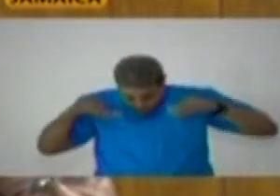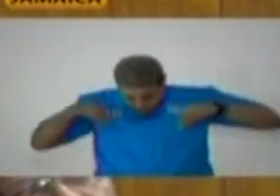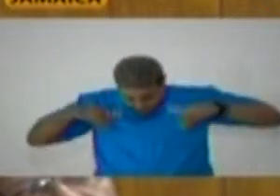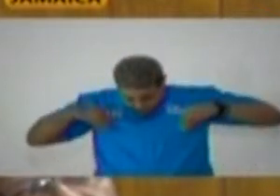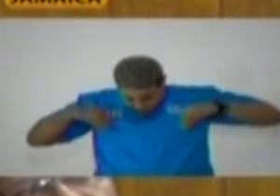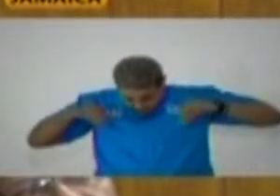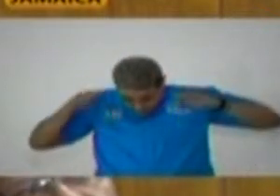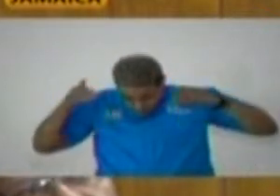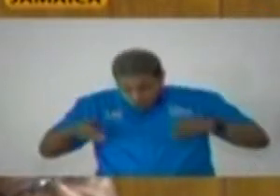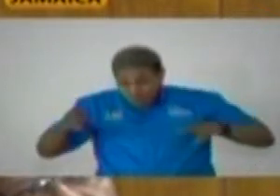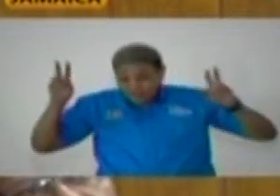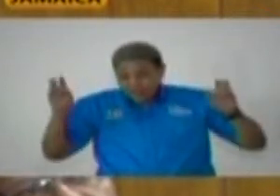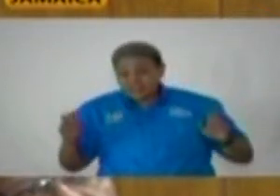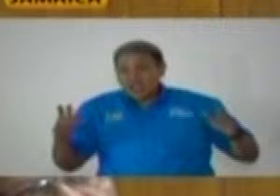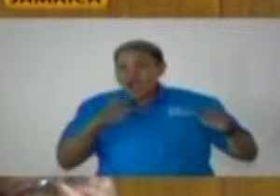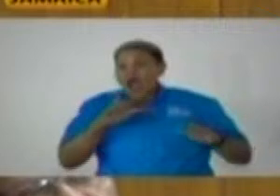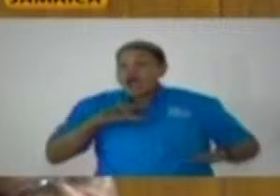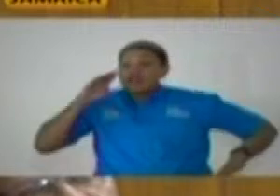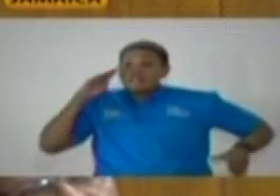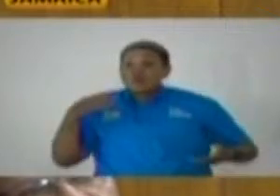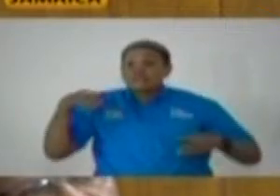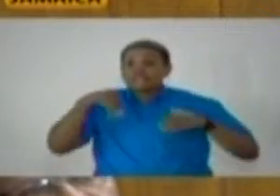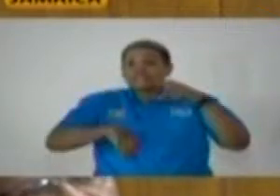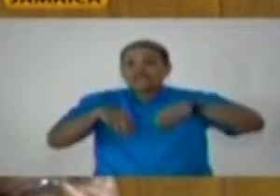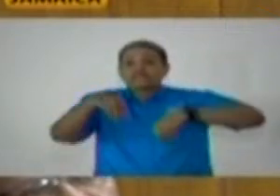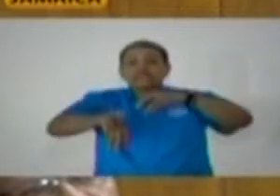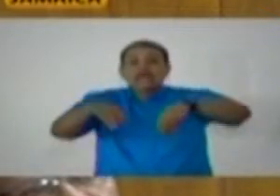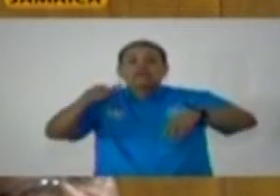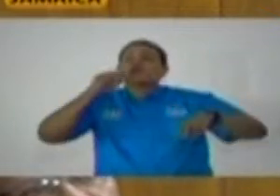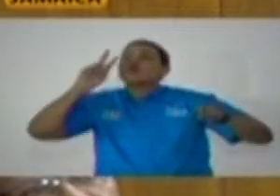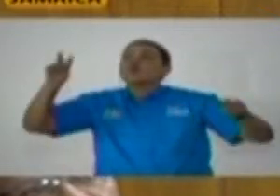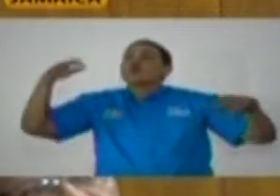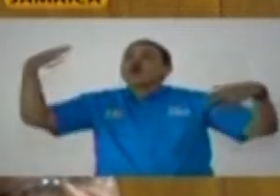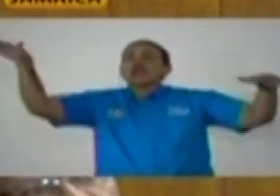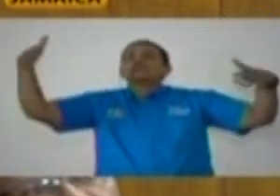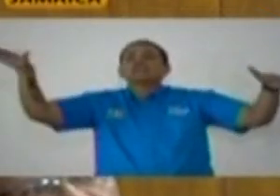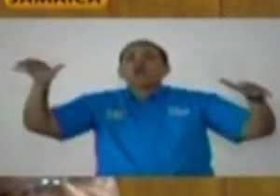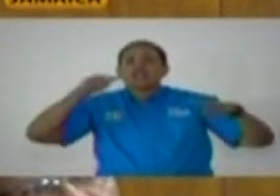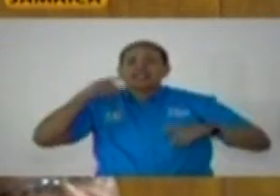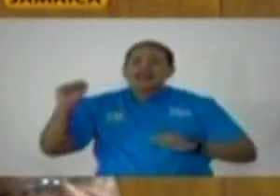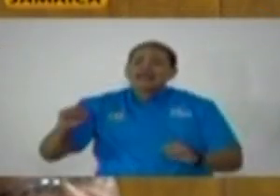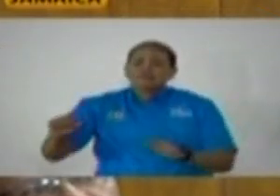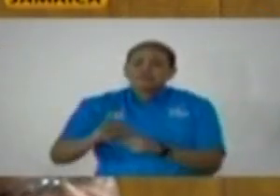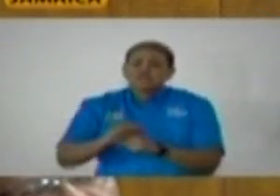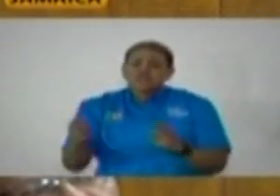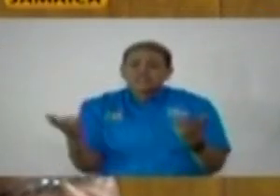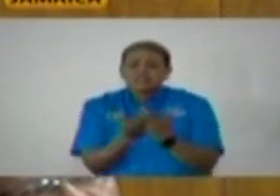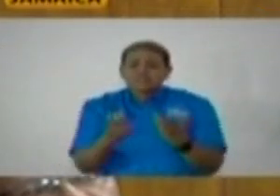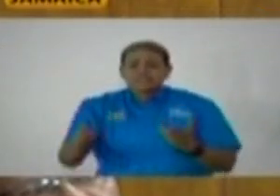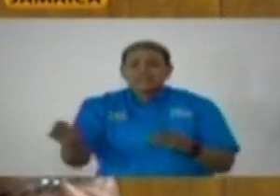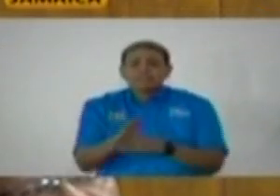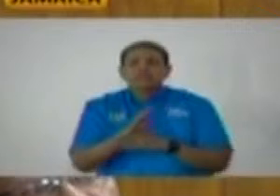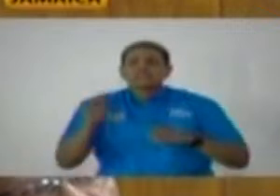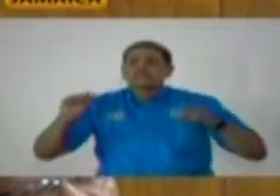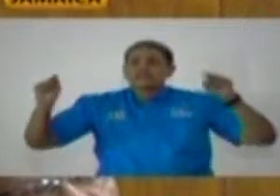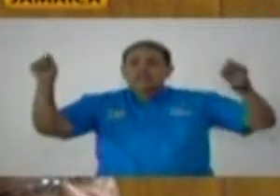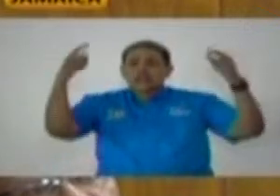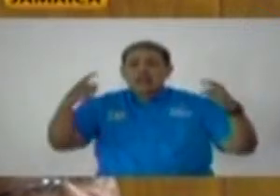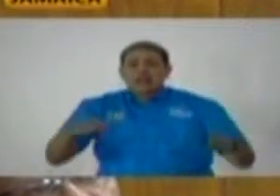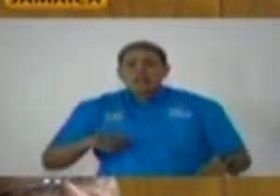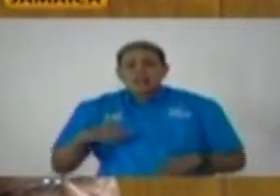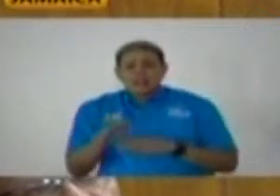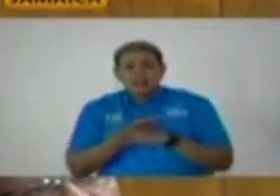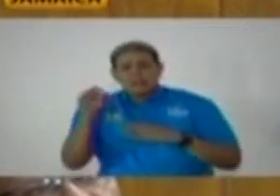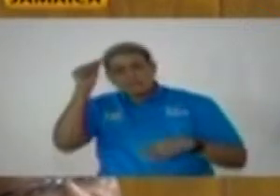The issues that HEART deal with are all inward. They are not able to train people to meet the needs of industry. There's a